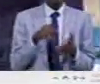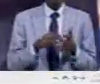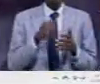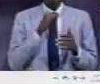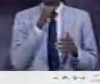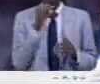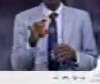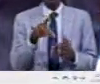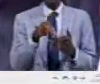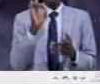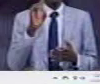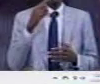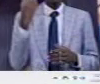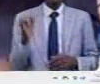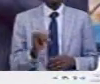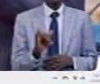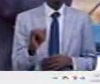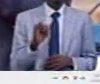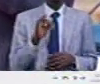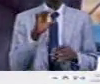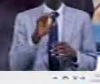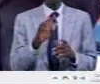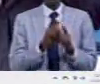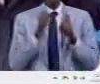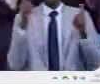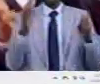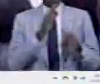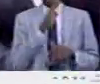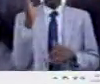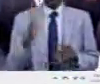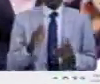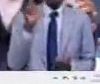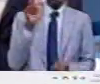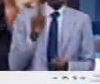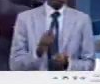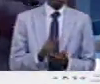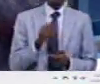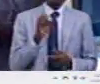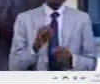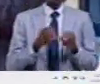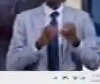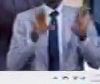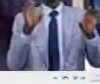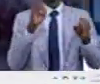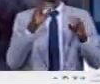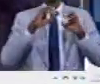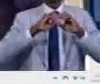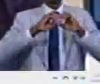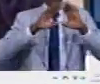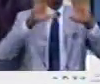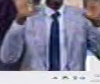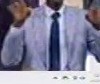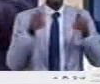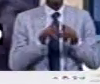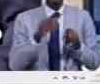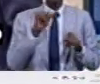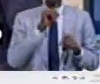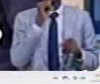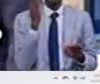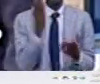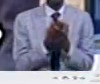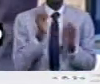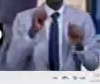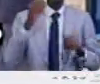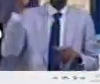so bright like an unquenchable light. A star is always hidden until it's time for it to be risen.